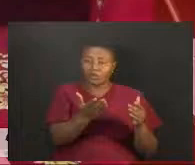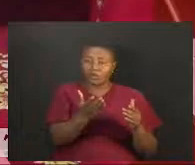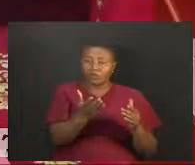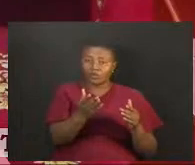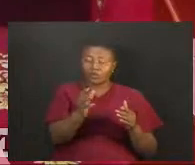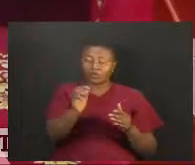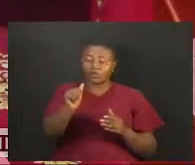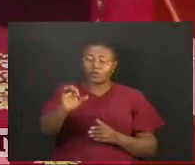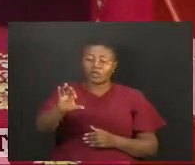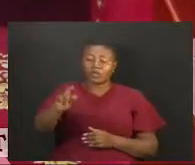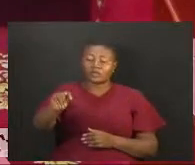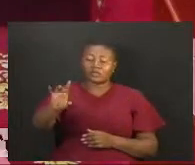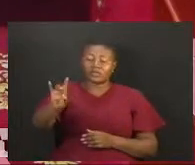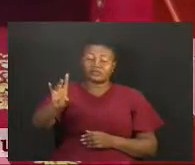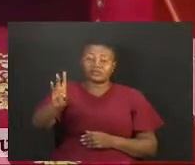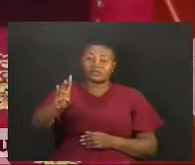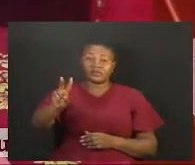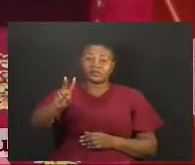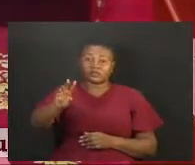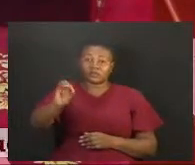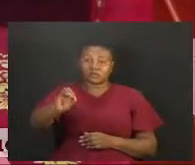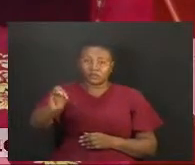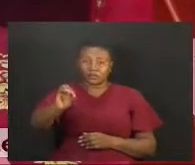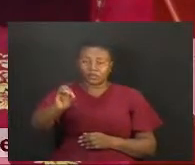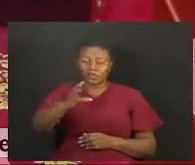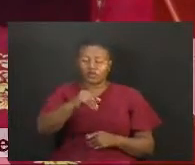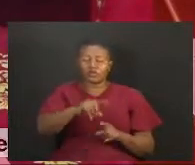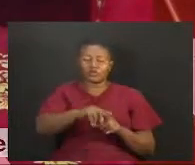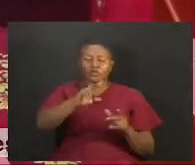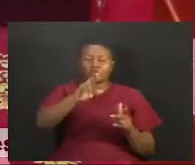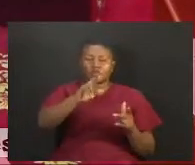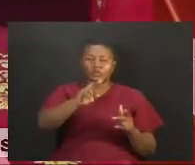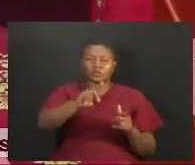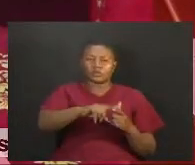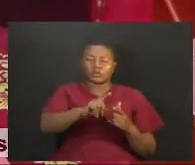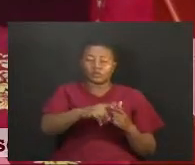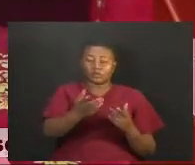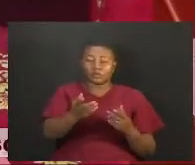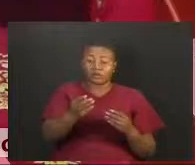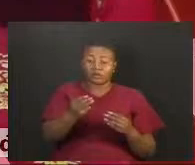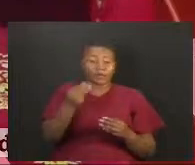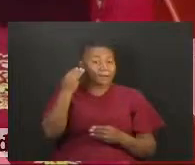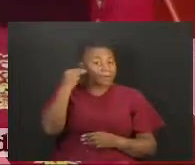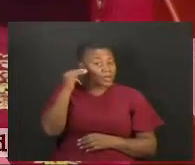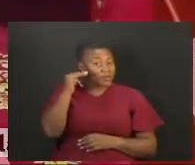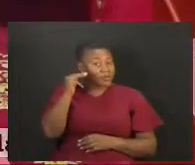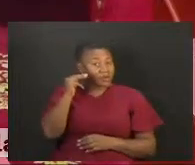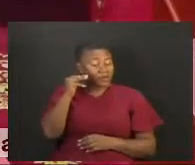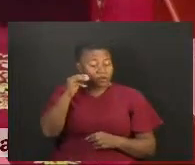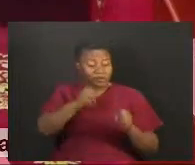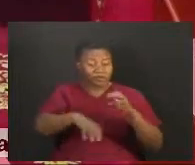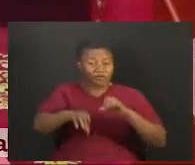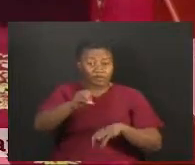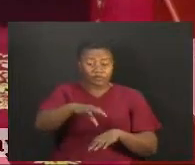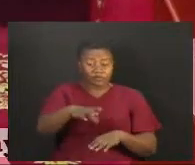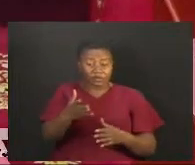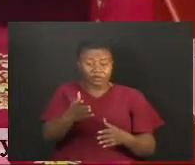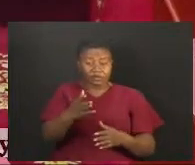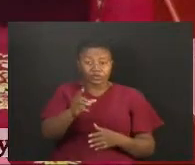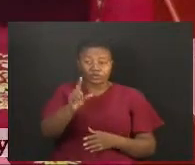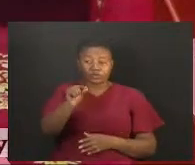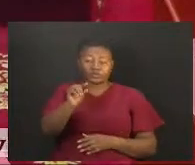Act 870. And the second will be an amendment to the Mineral Income Investment Fund Act 2018,